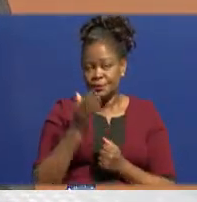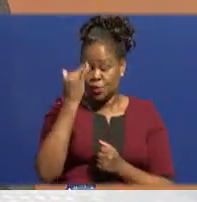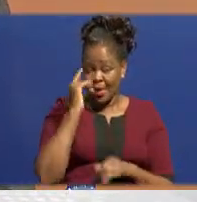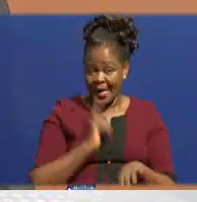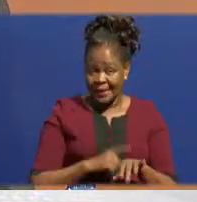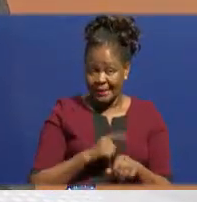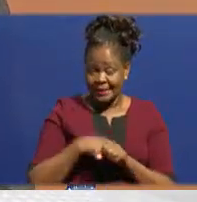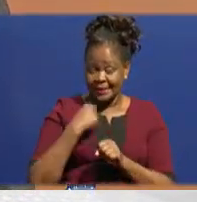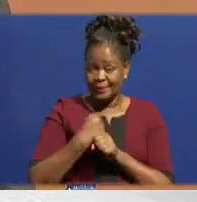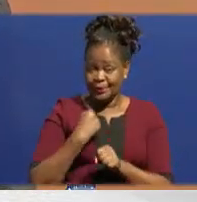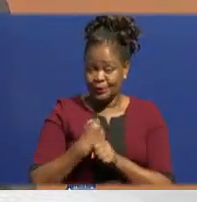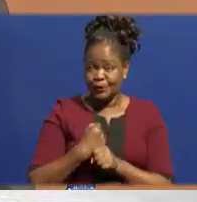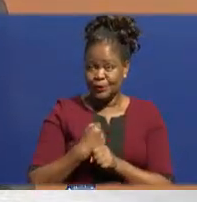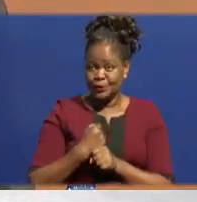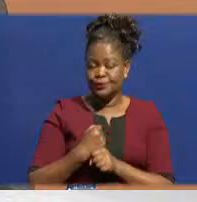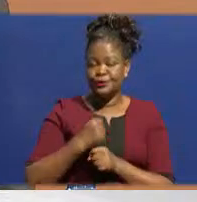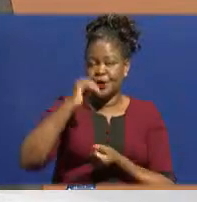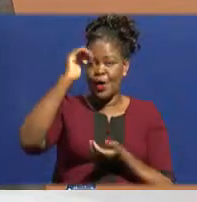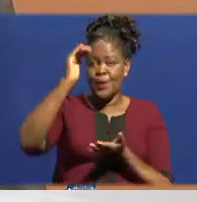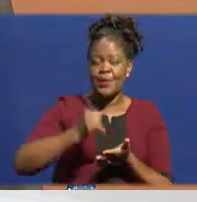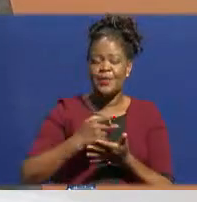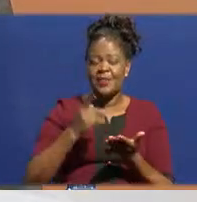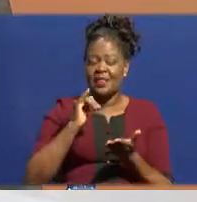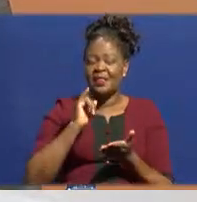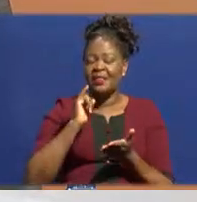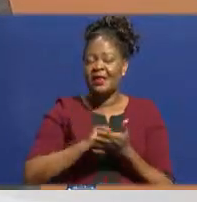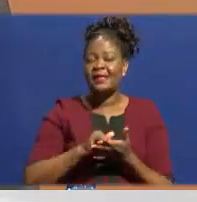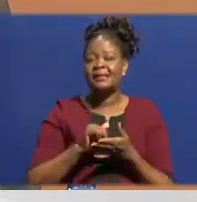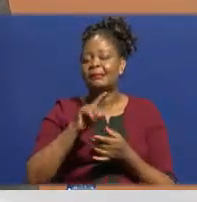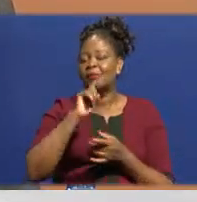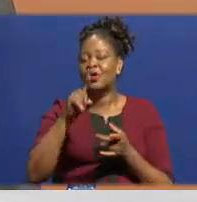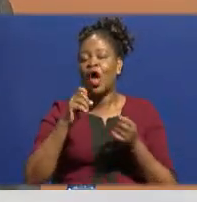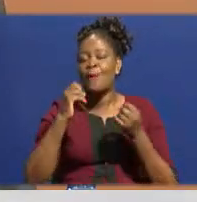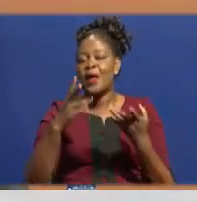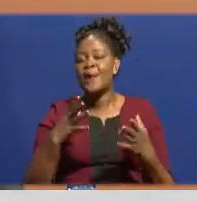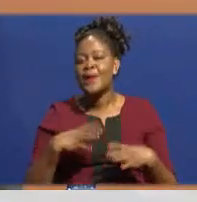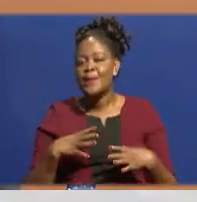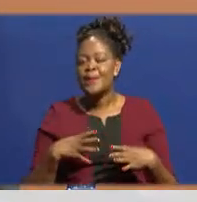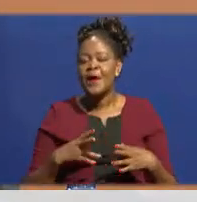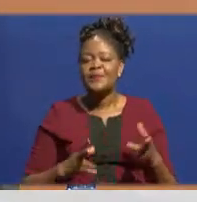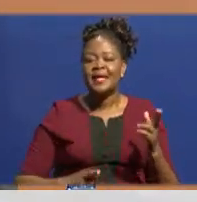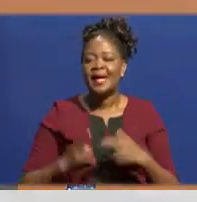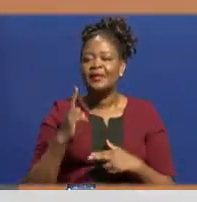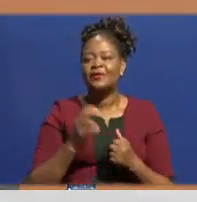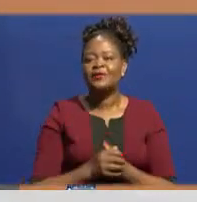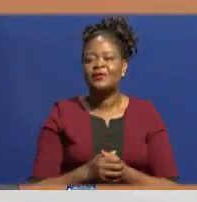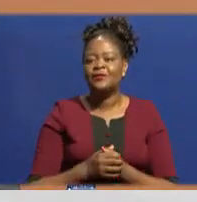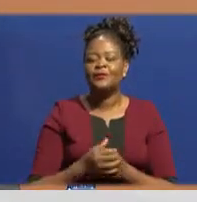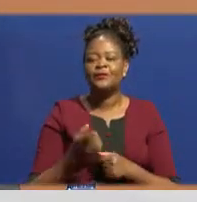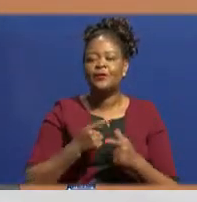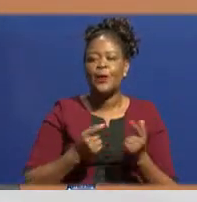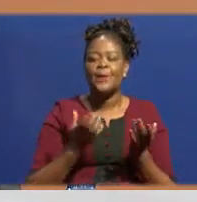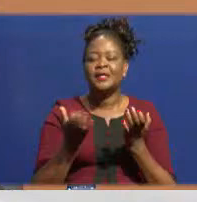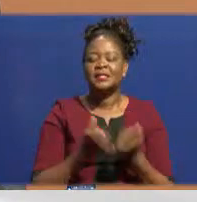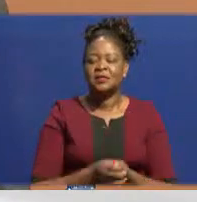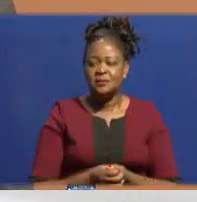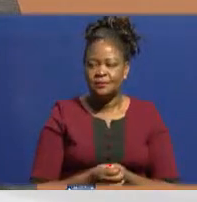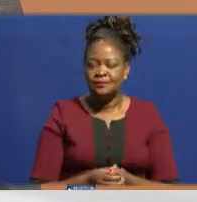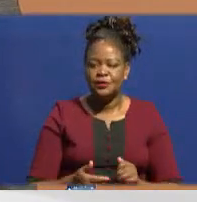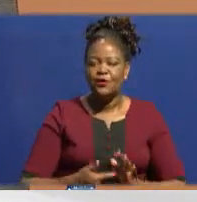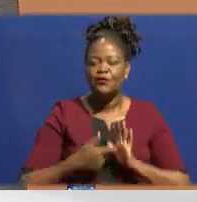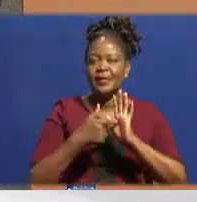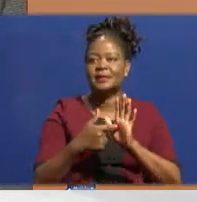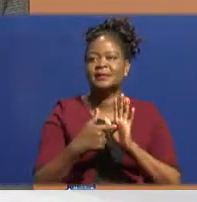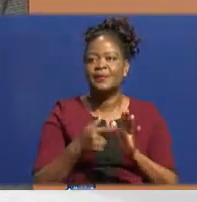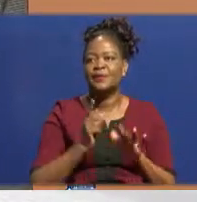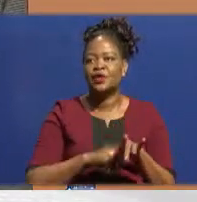do a subsidy, for example, something like that, the question is how many people have been cut off out of business? For example,